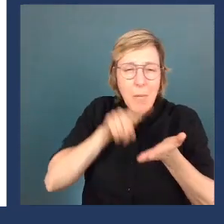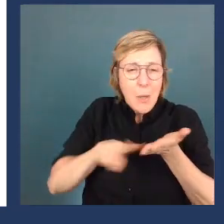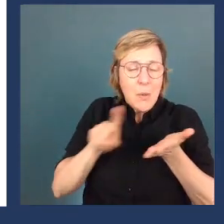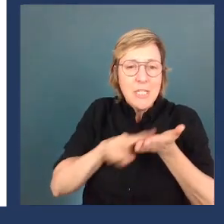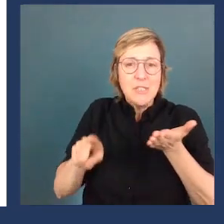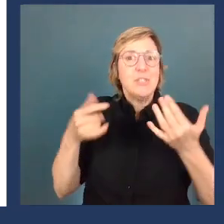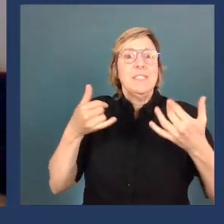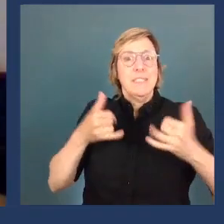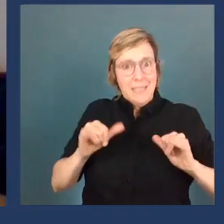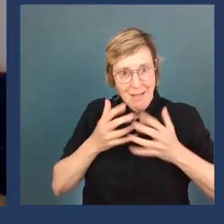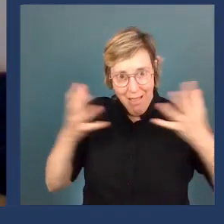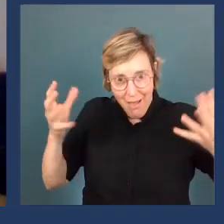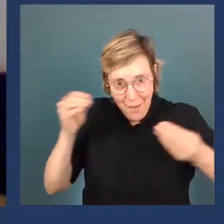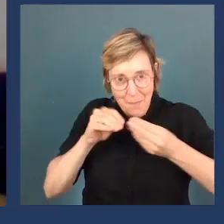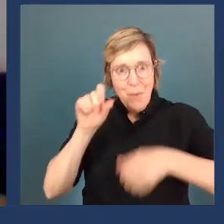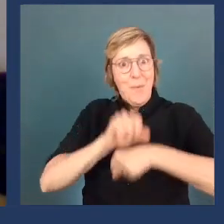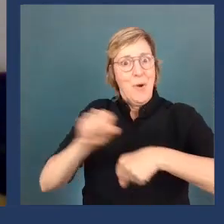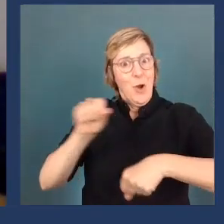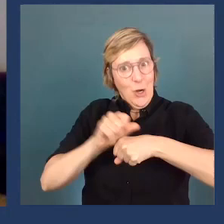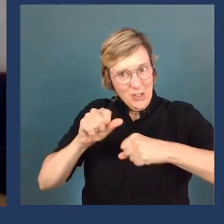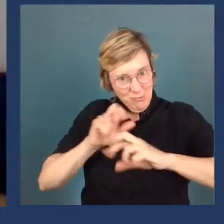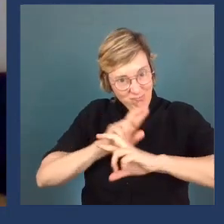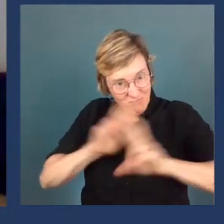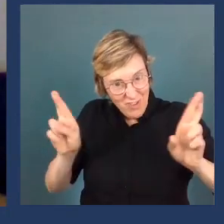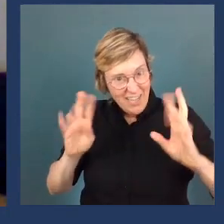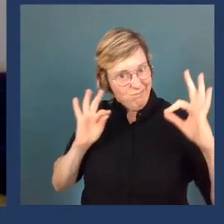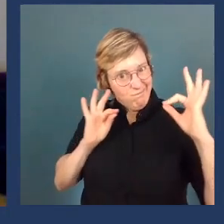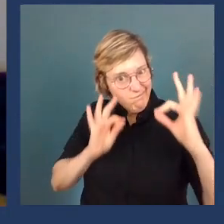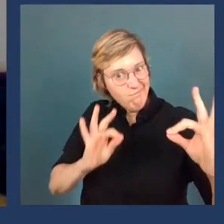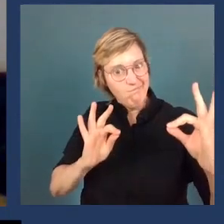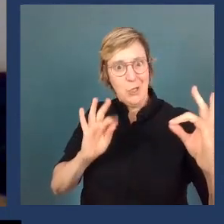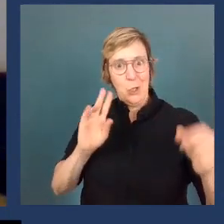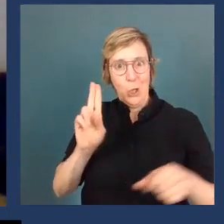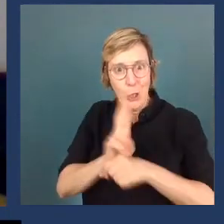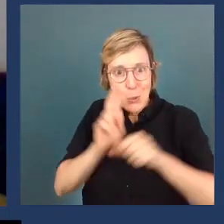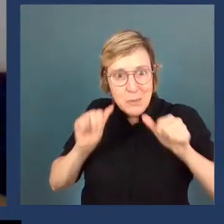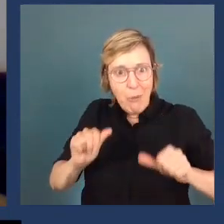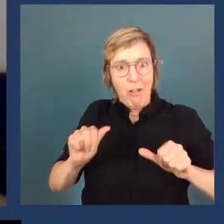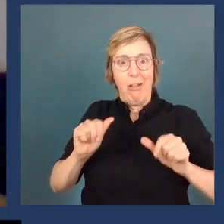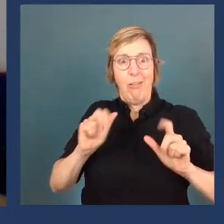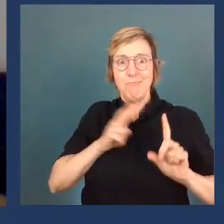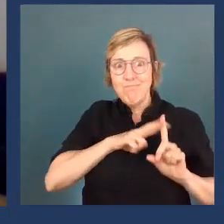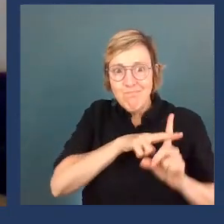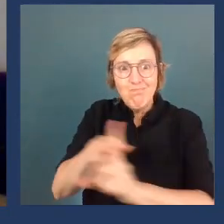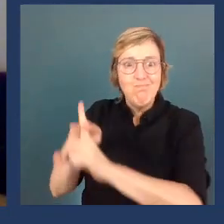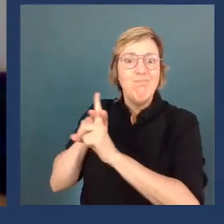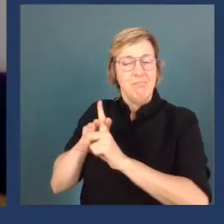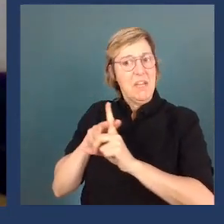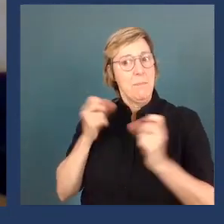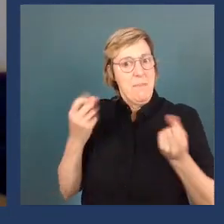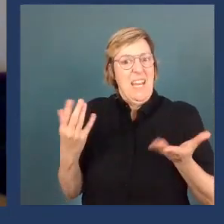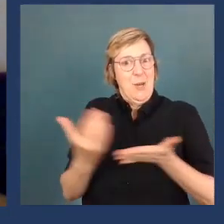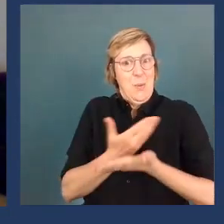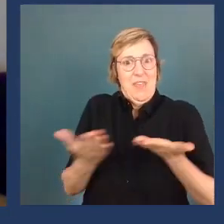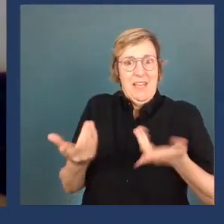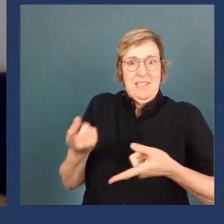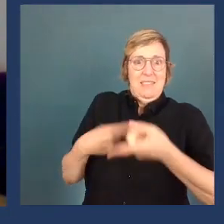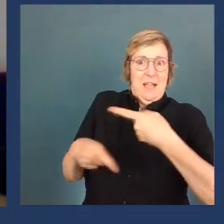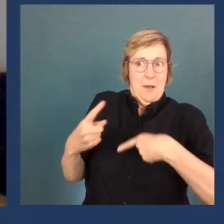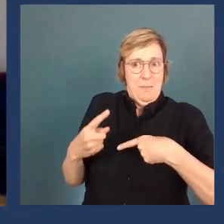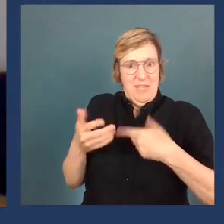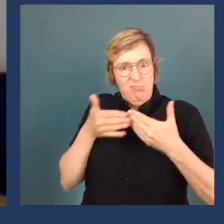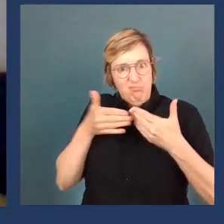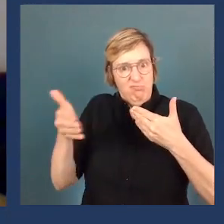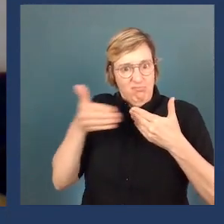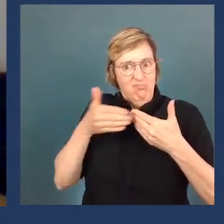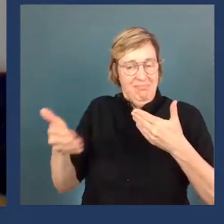work to do to make it product ready, to make it usable for others. A lot of new things coming in terms of just robustness and